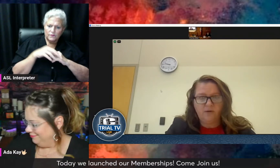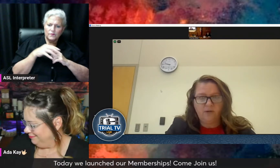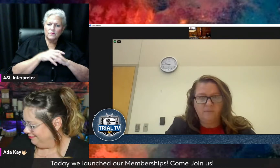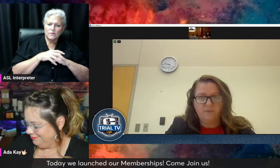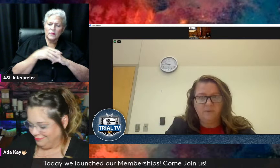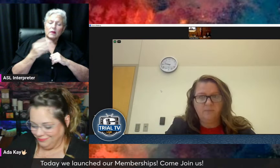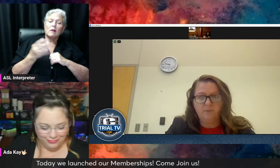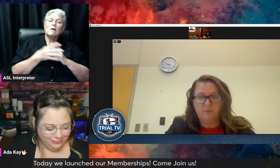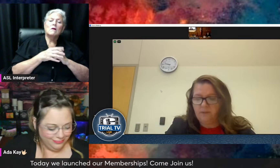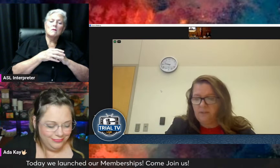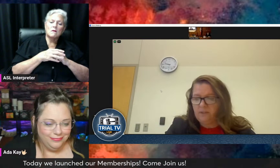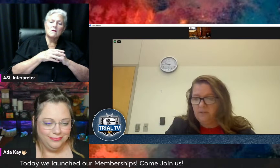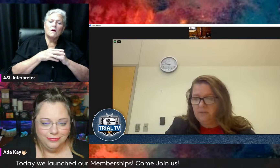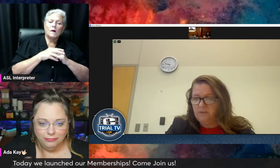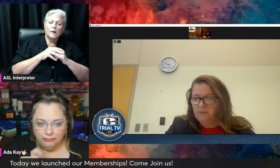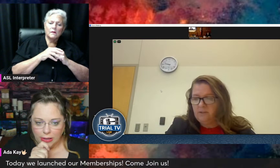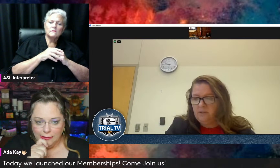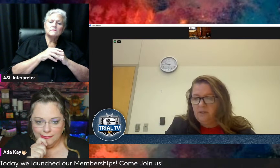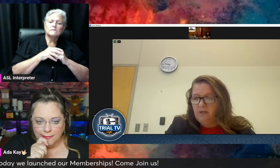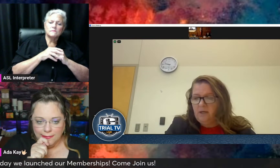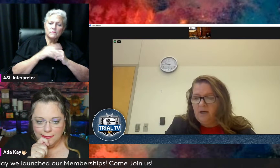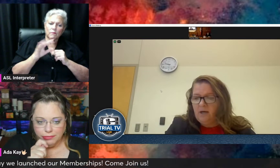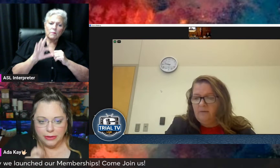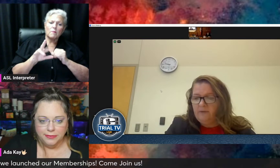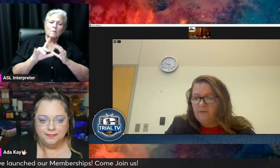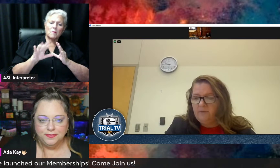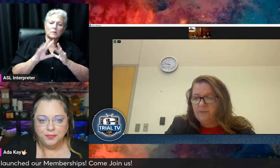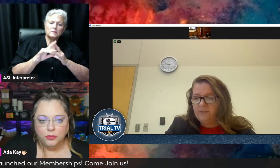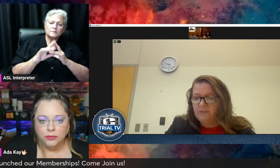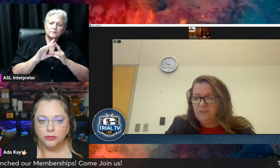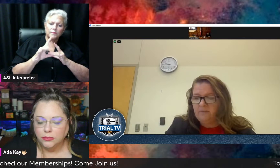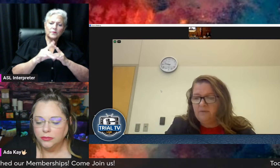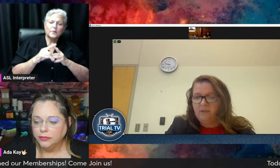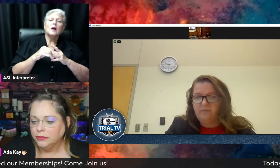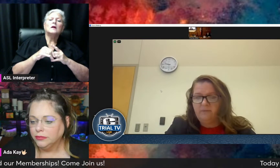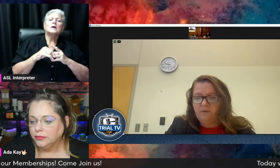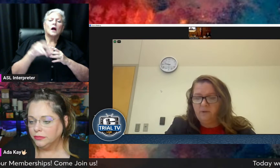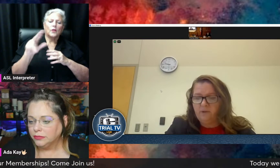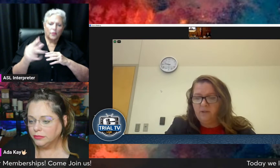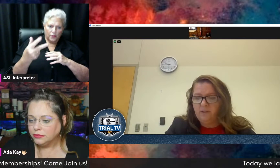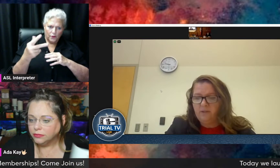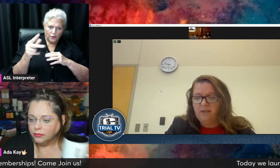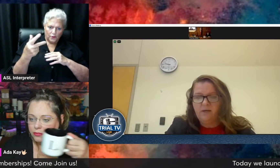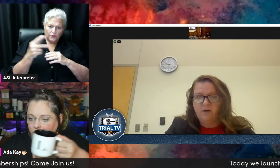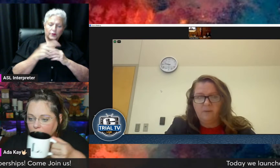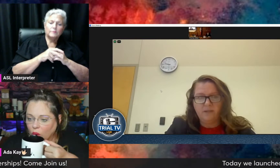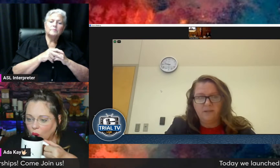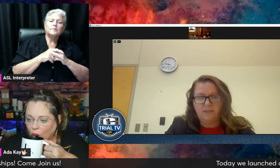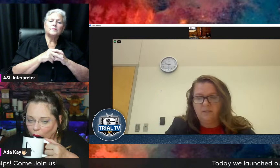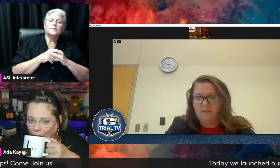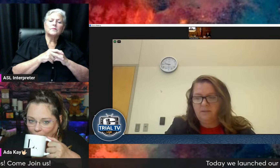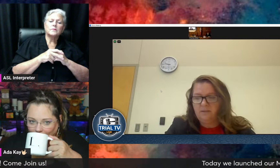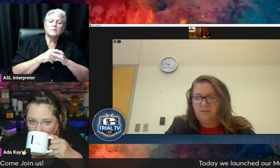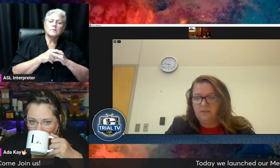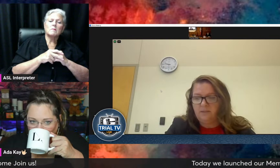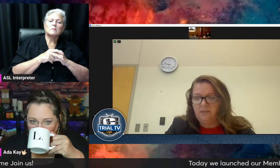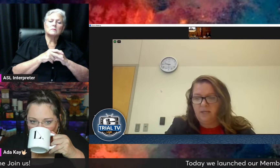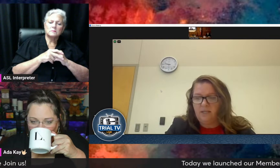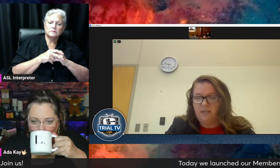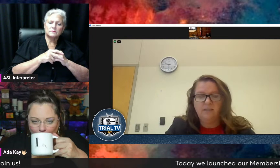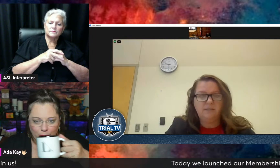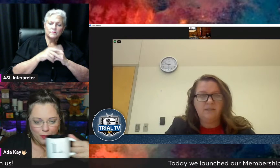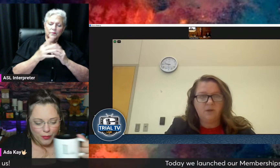14 nanograms per milliliter. I found the presence of 11 nor 9-carboxy